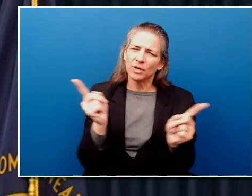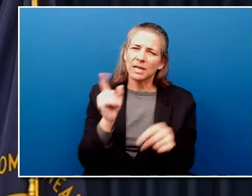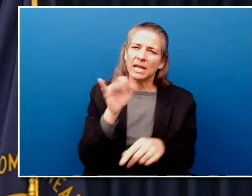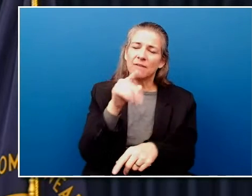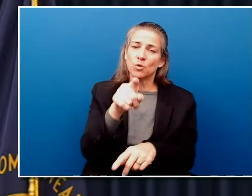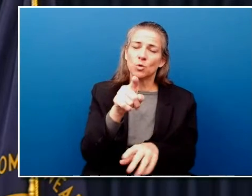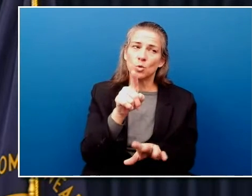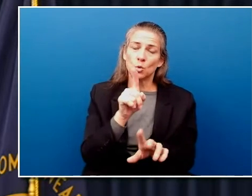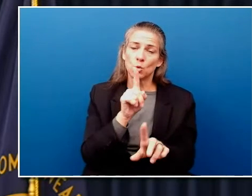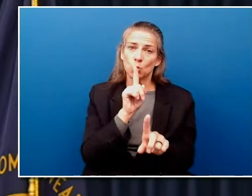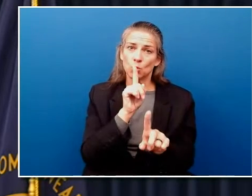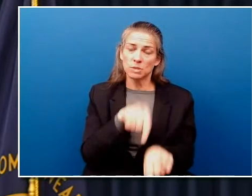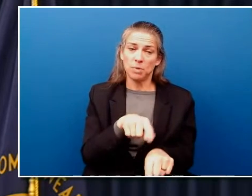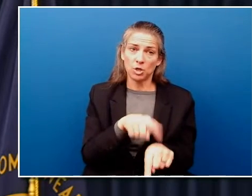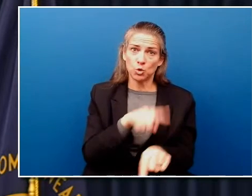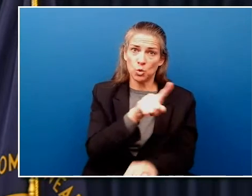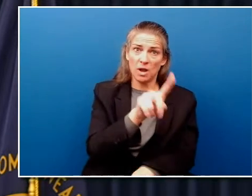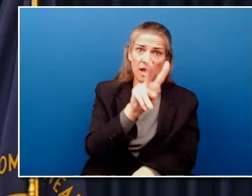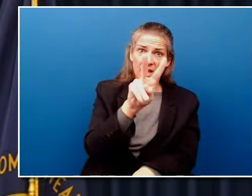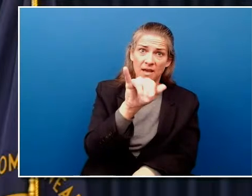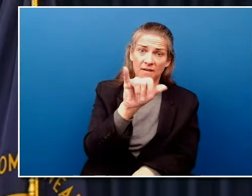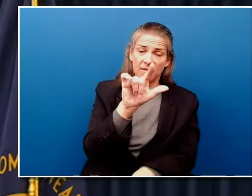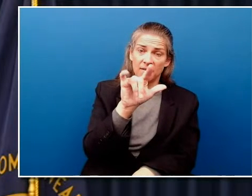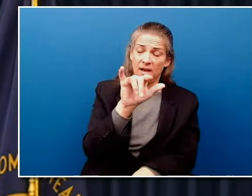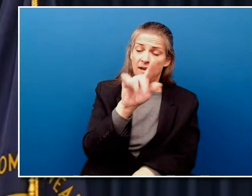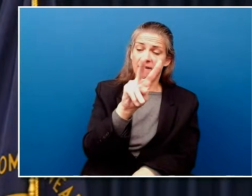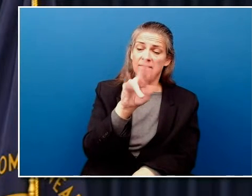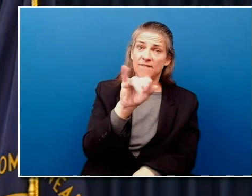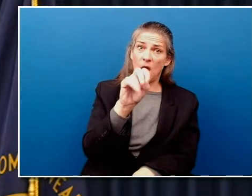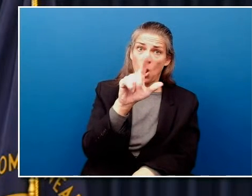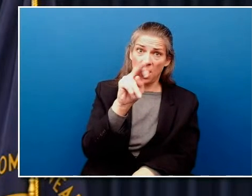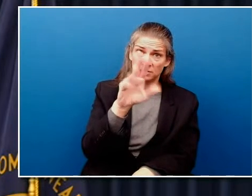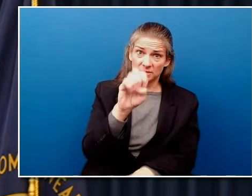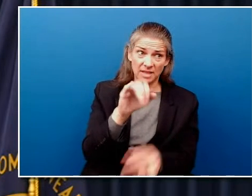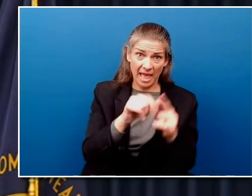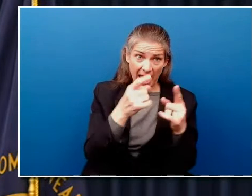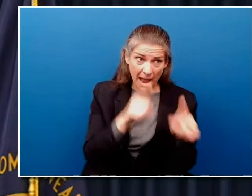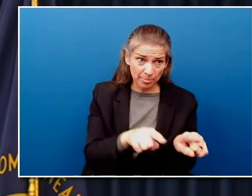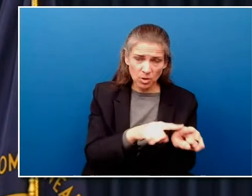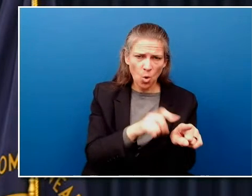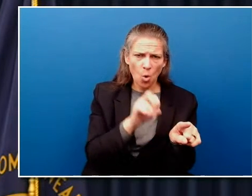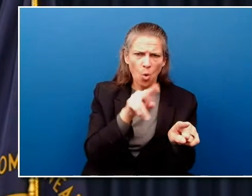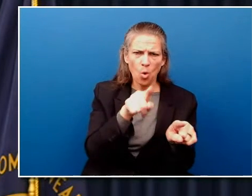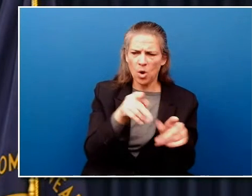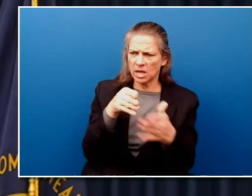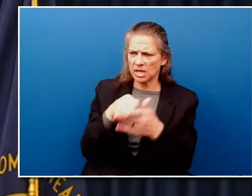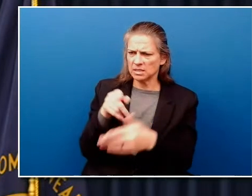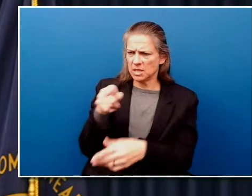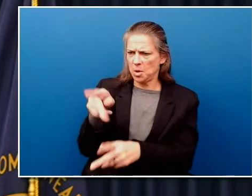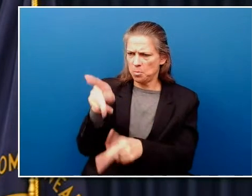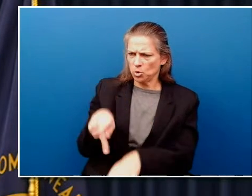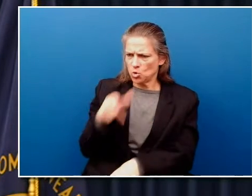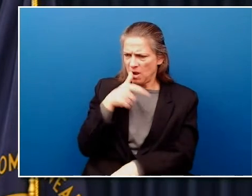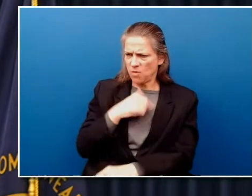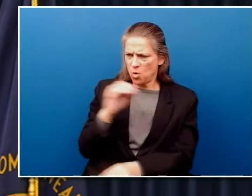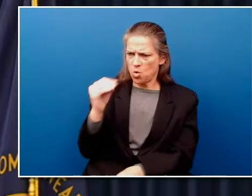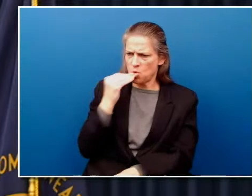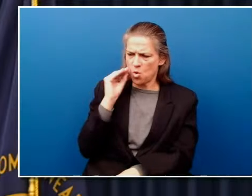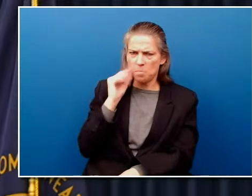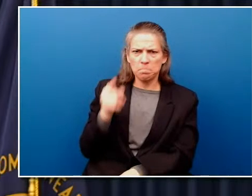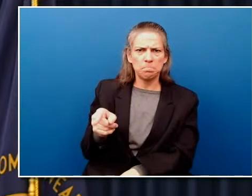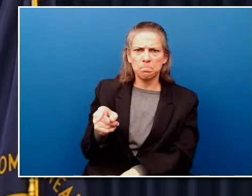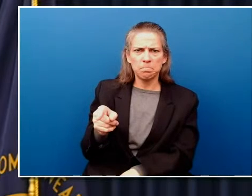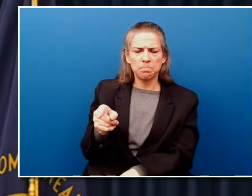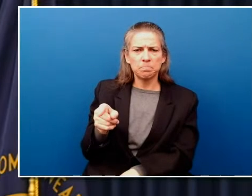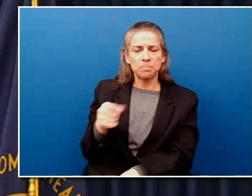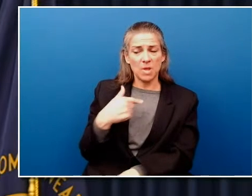responding to a violent incident or just a person who is without that home. And I also worry that the legislation treats